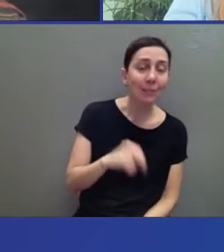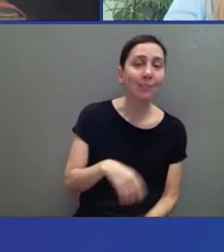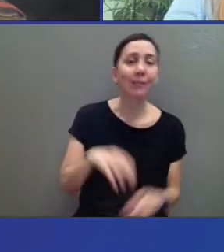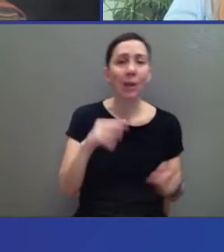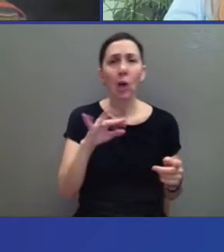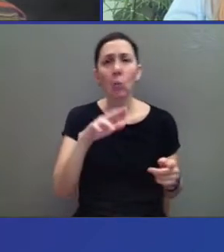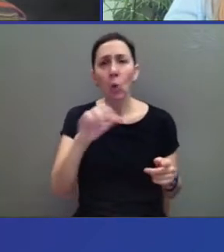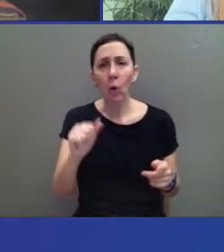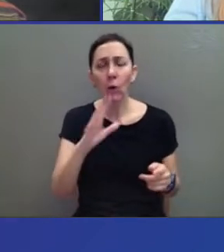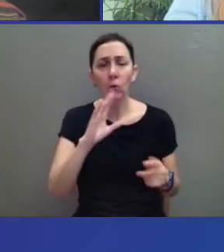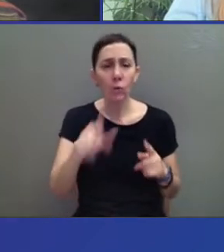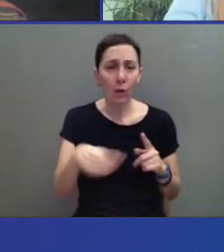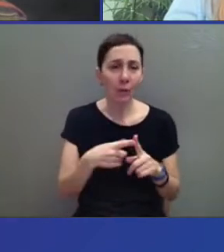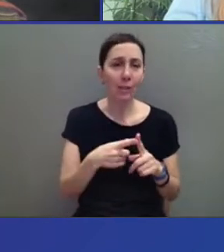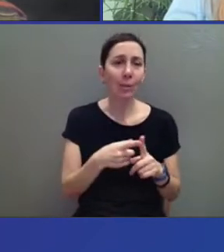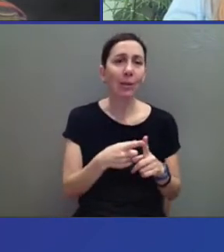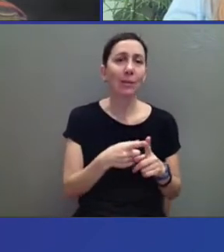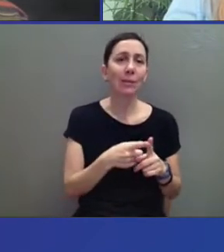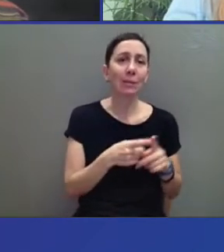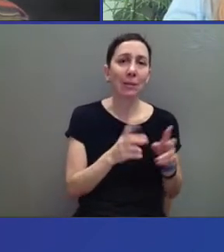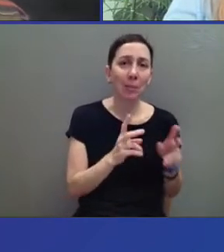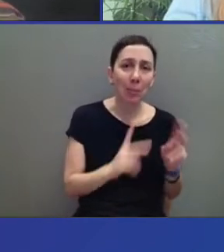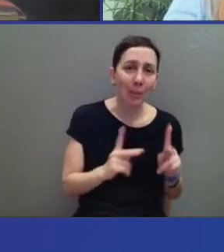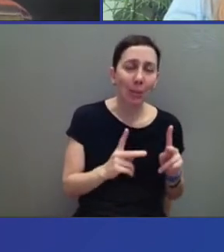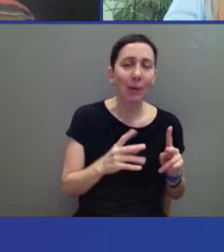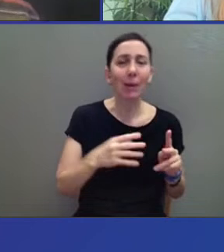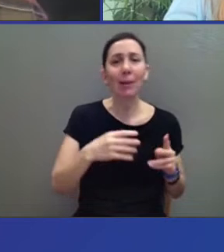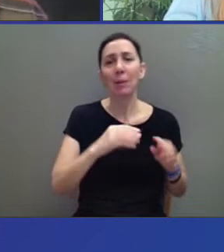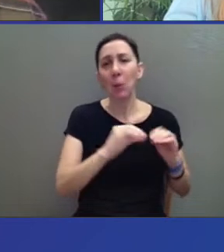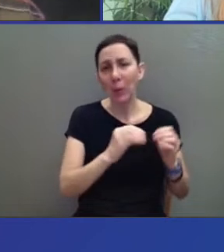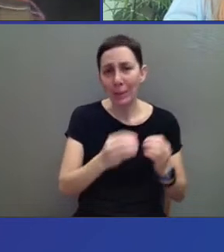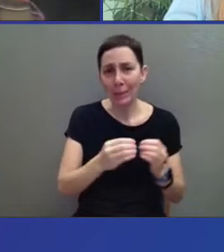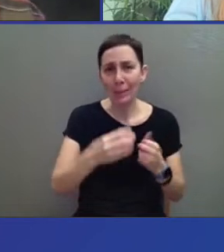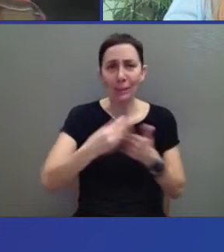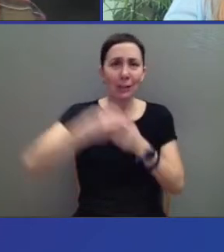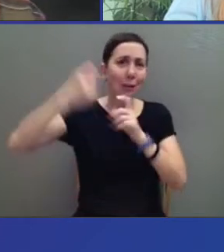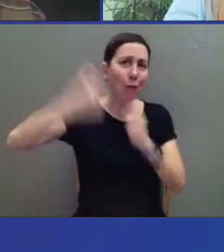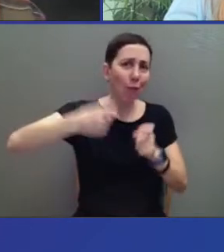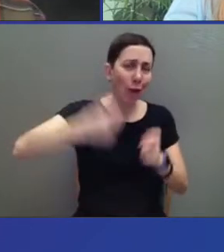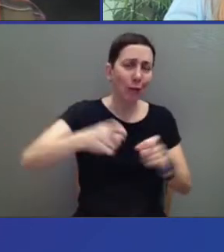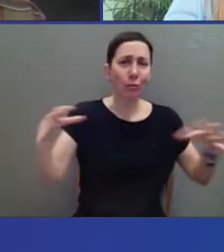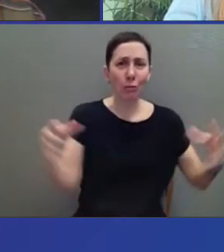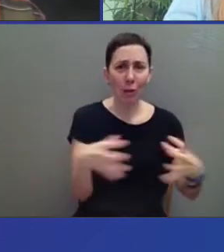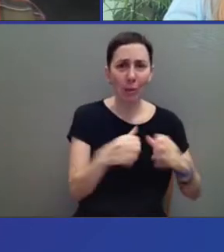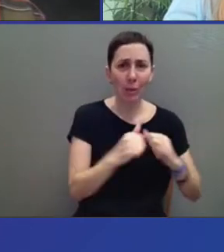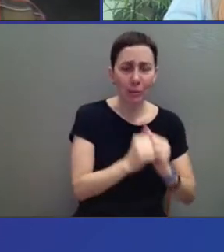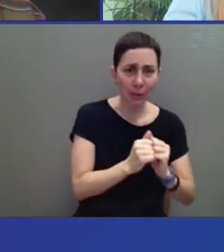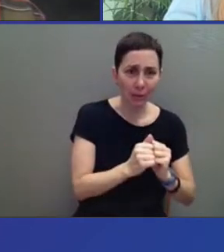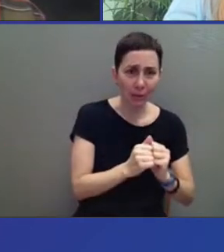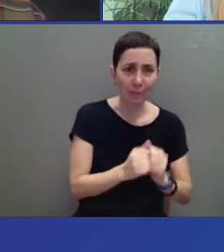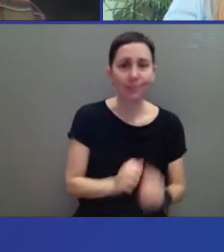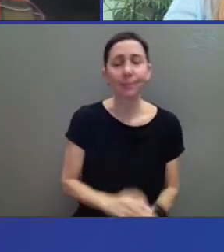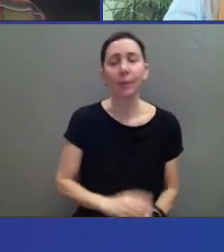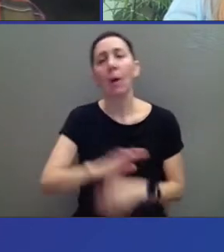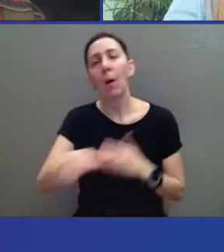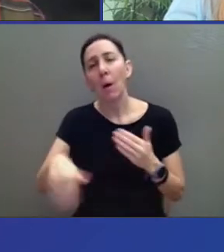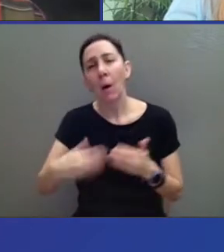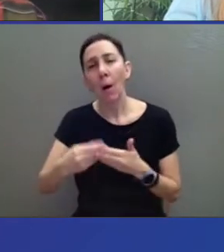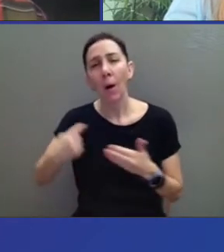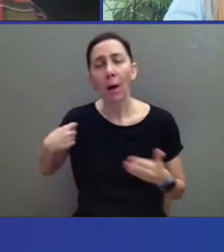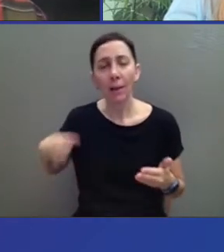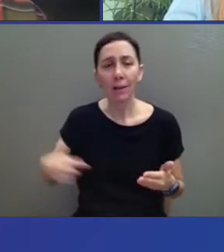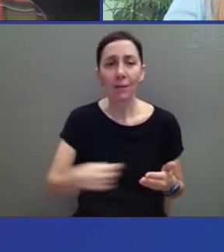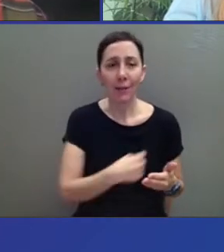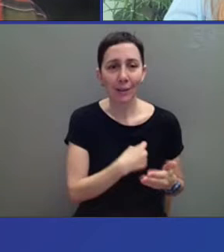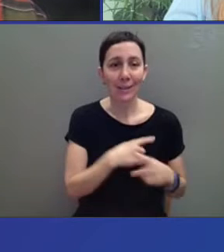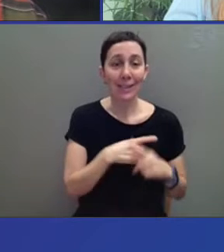funders that came together. I want to talk a little bit more about, all of us in many ways were